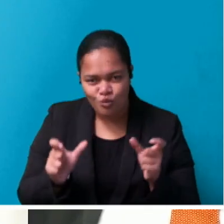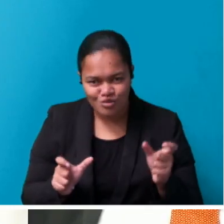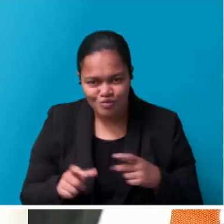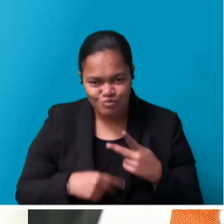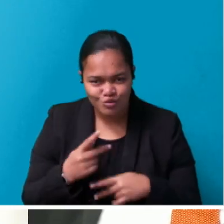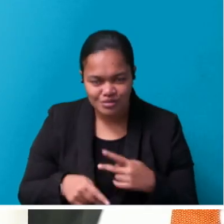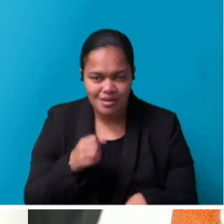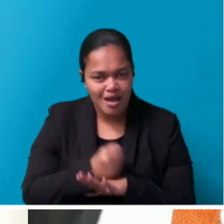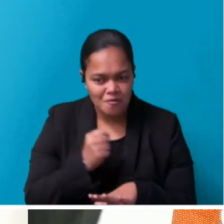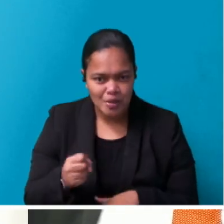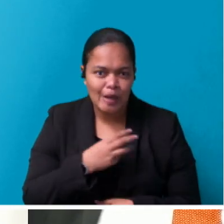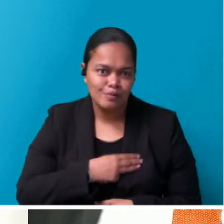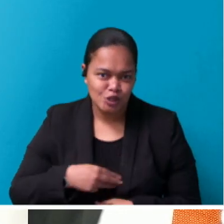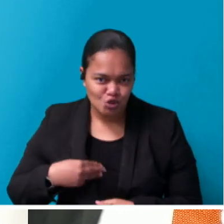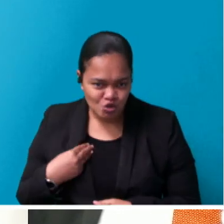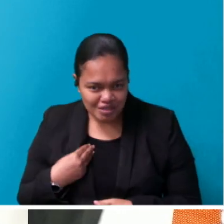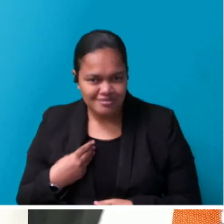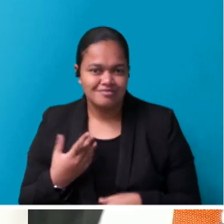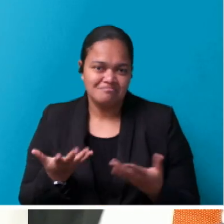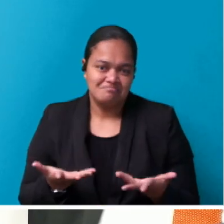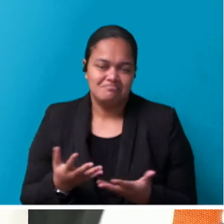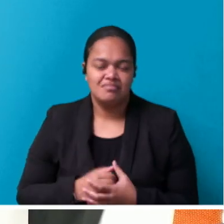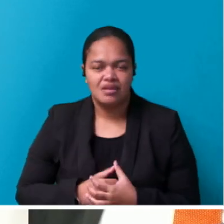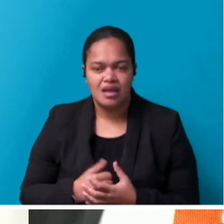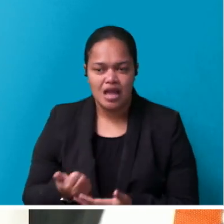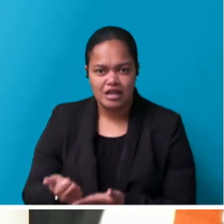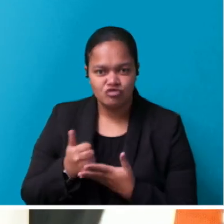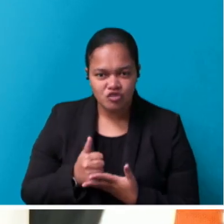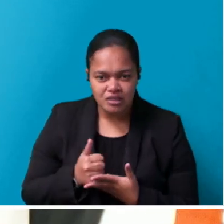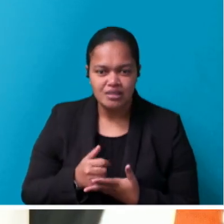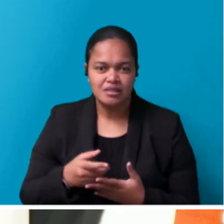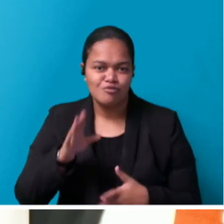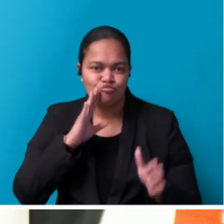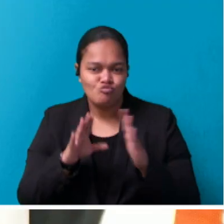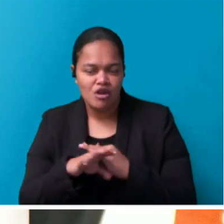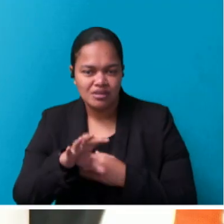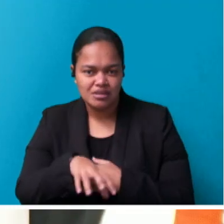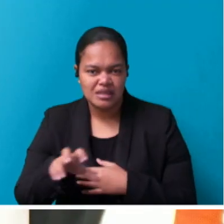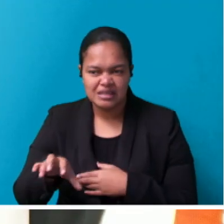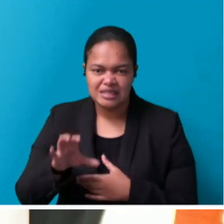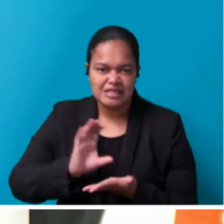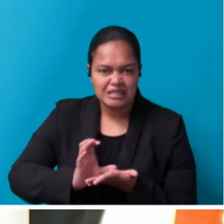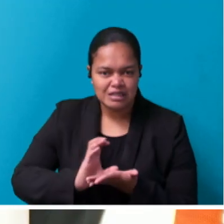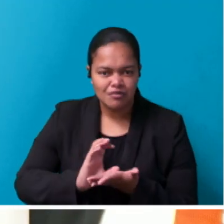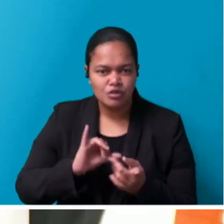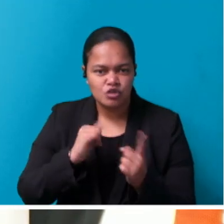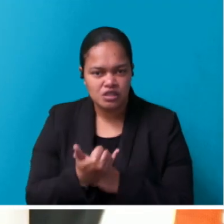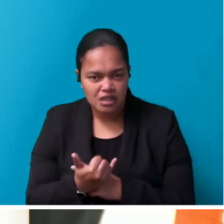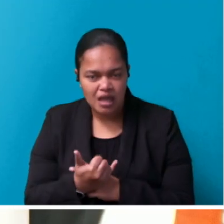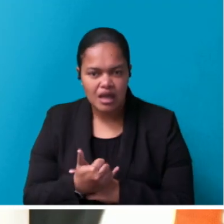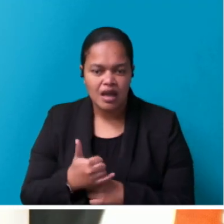including government ministries, agencies, the private sector, civil society organizations, NGOs,